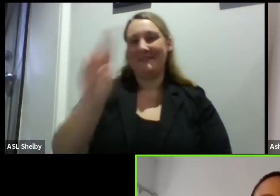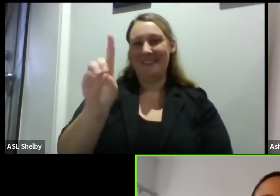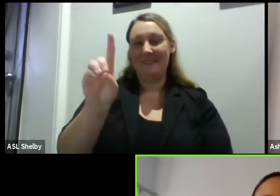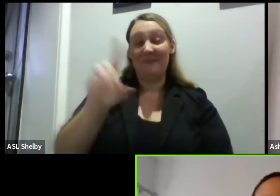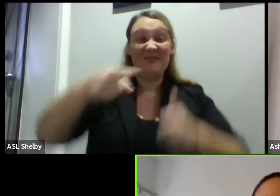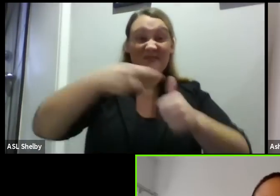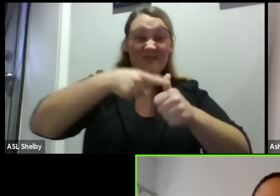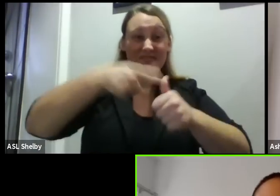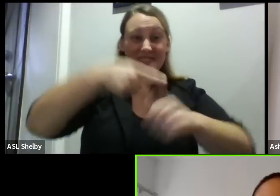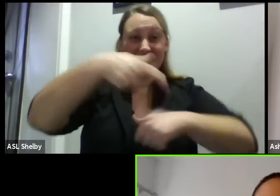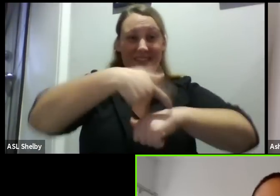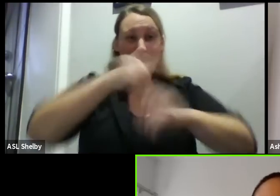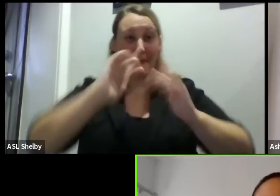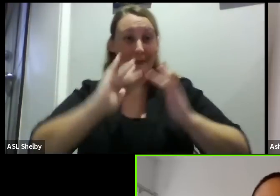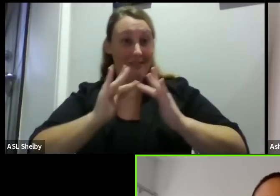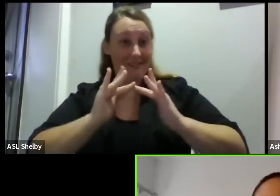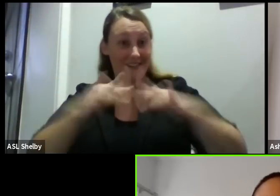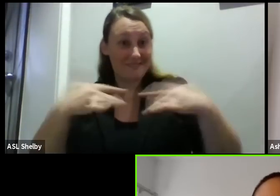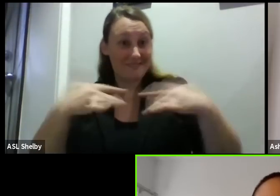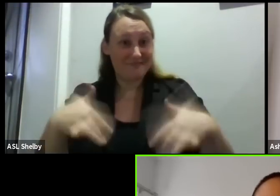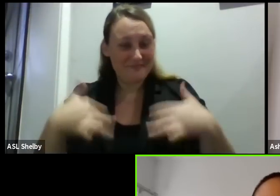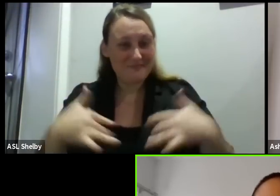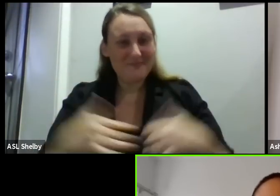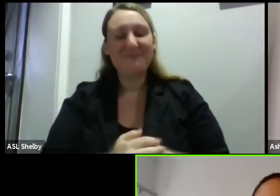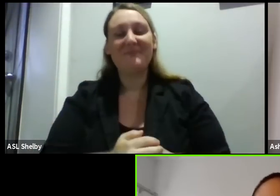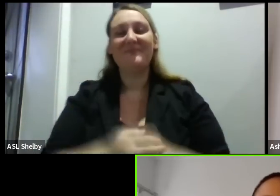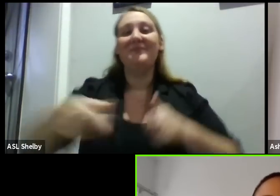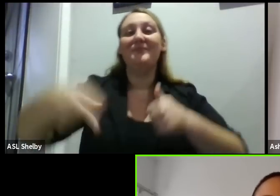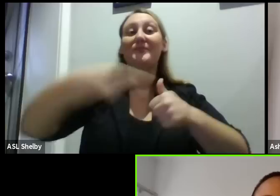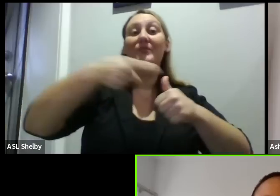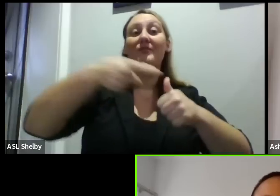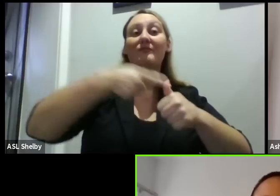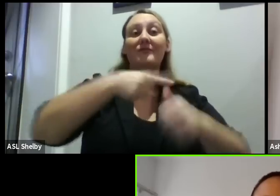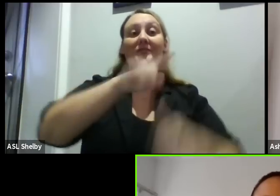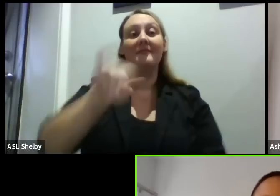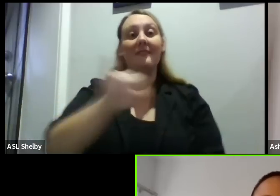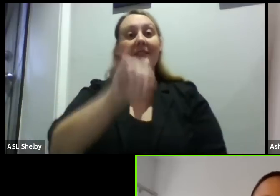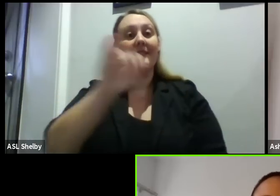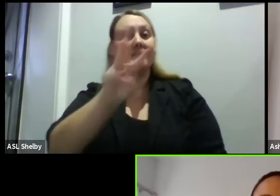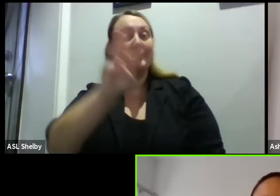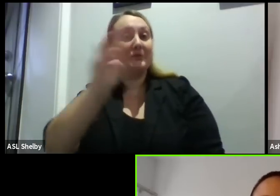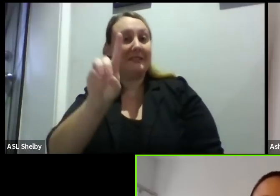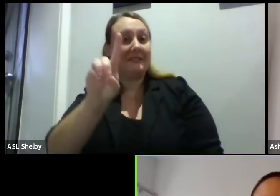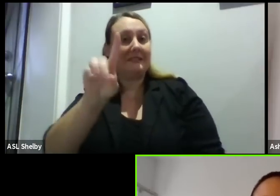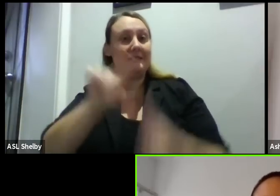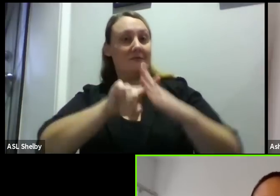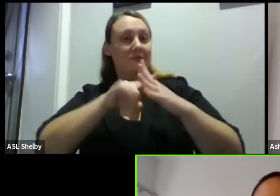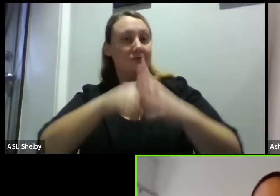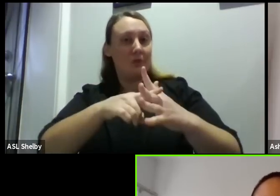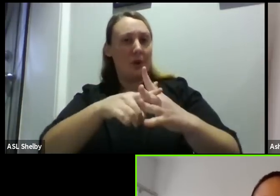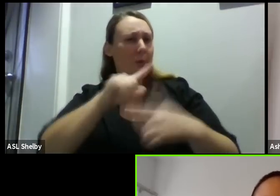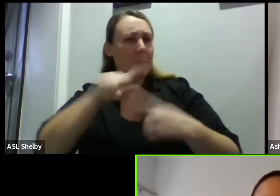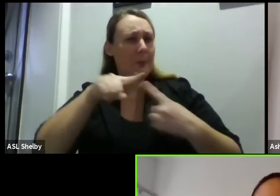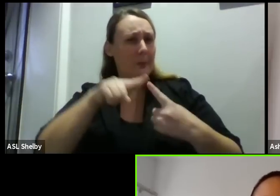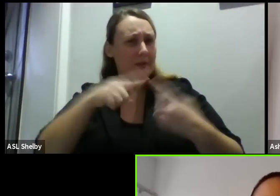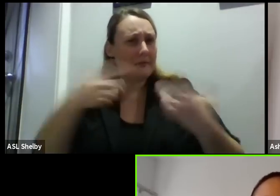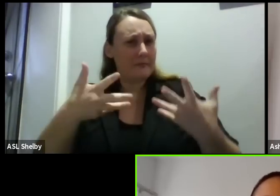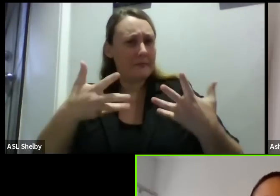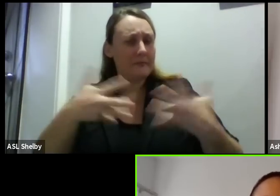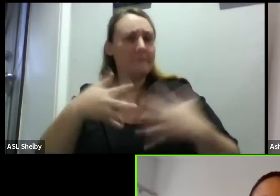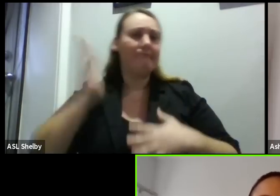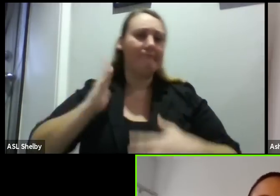The first IWD started on the streets of France in 1975 as a protest